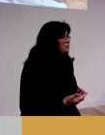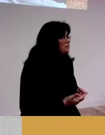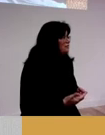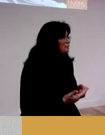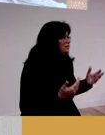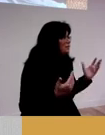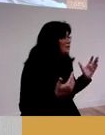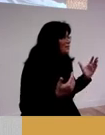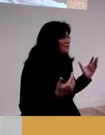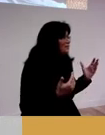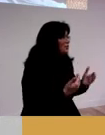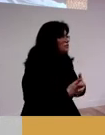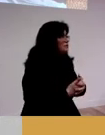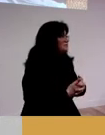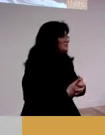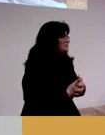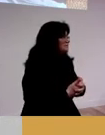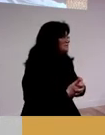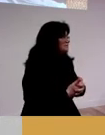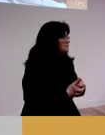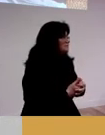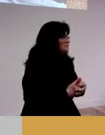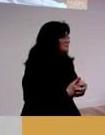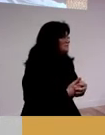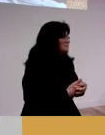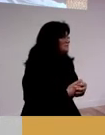love become conflict?